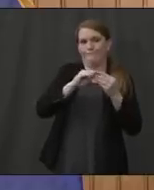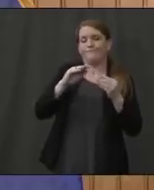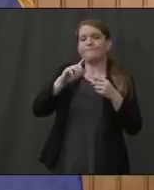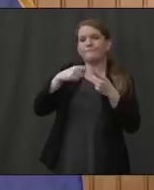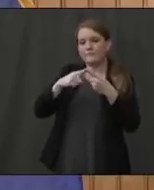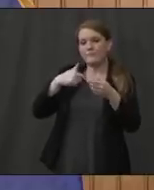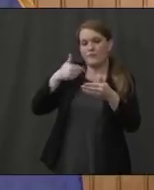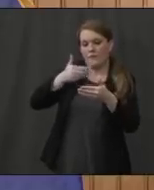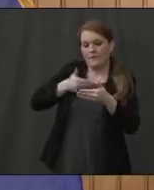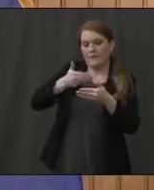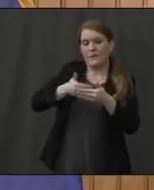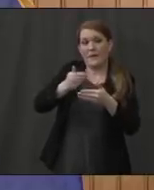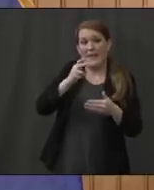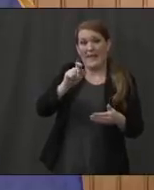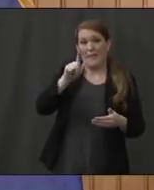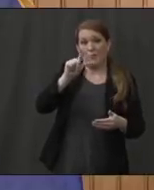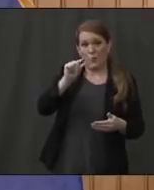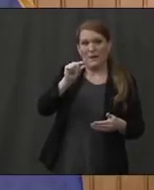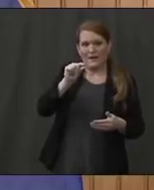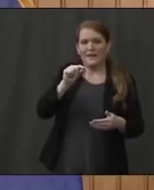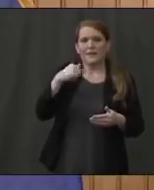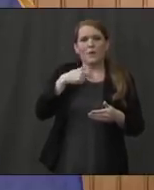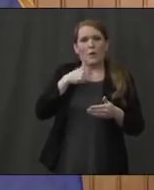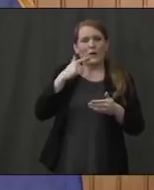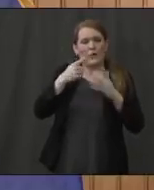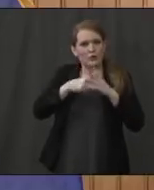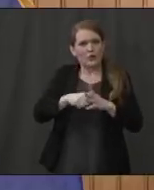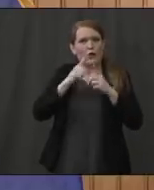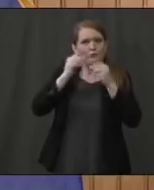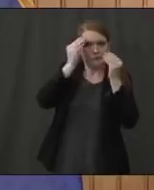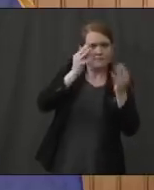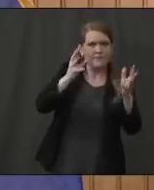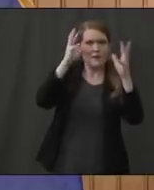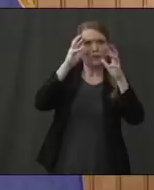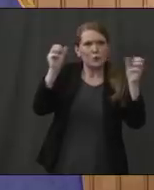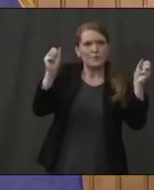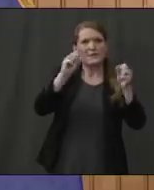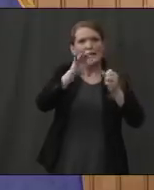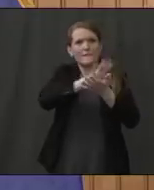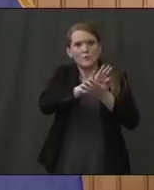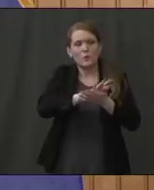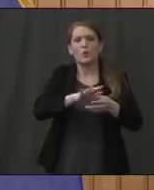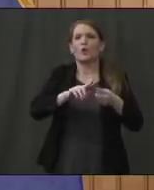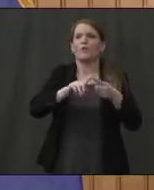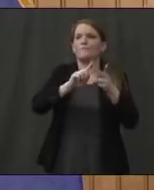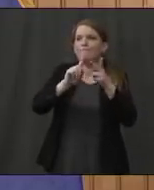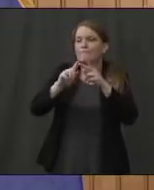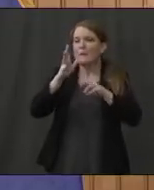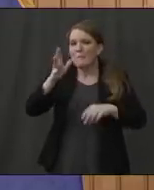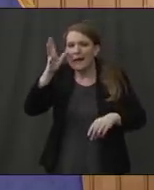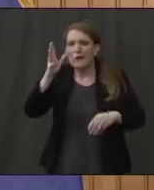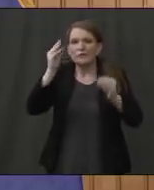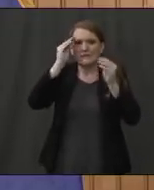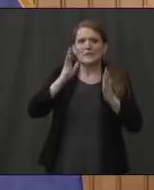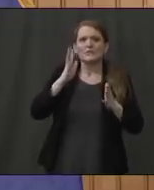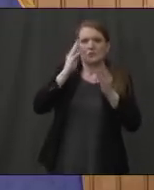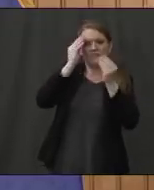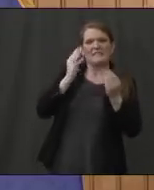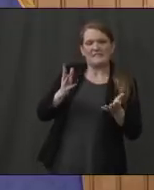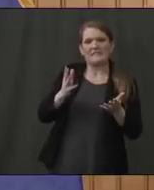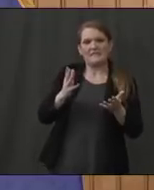Talking to the experts I'm surrounded by here, I'd be really surprised if anything opened on April 20th. We'll give people notice that it's going to be